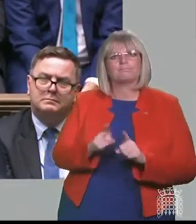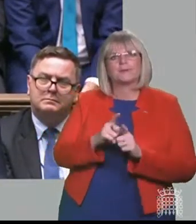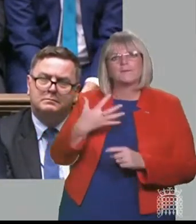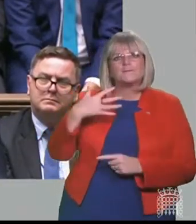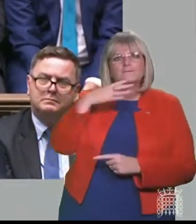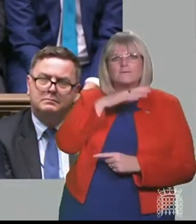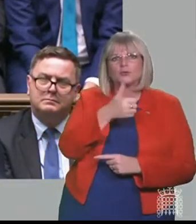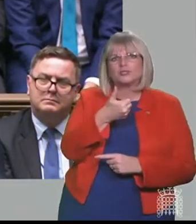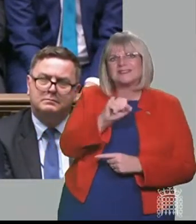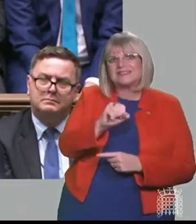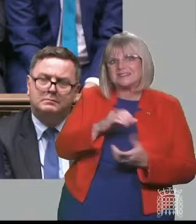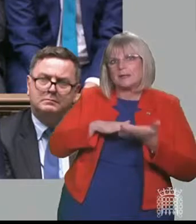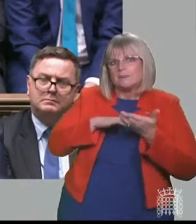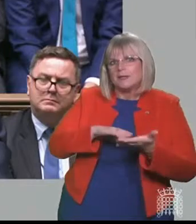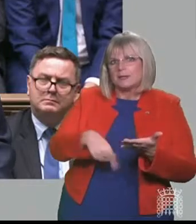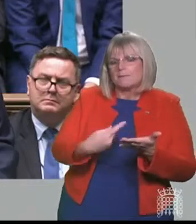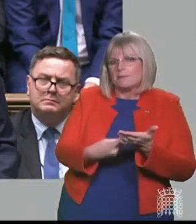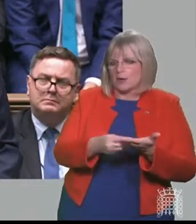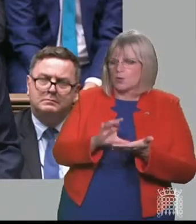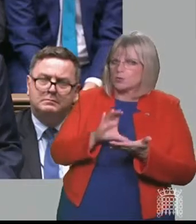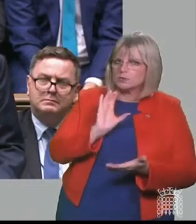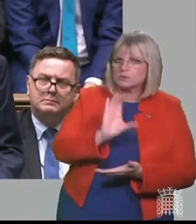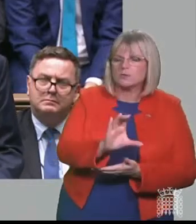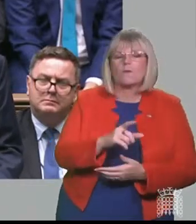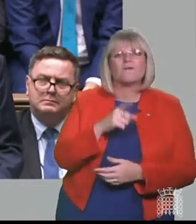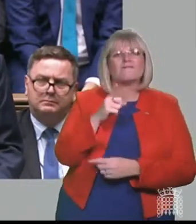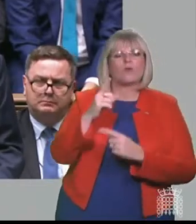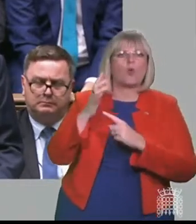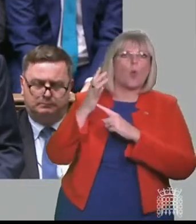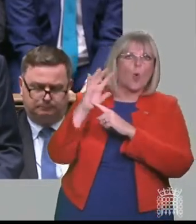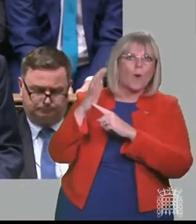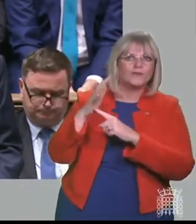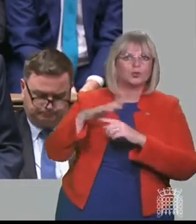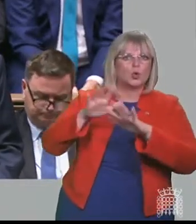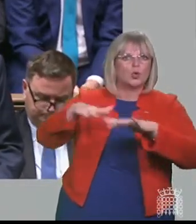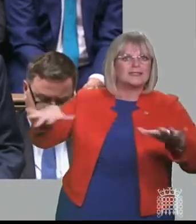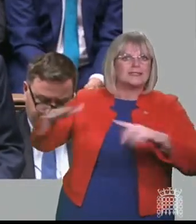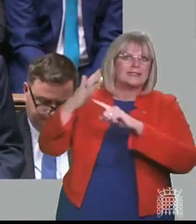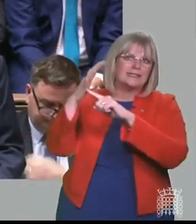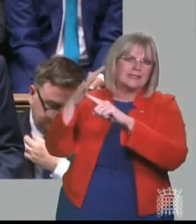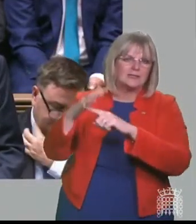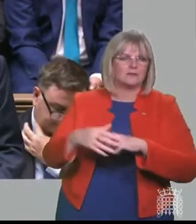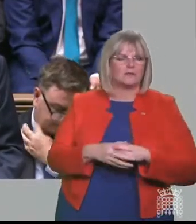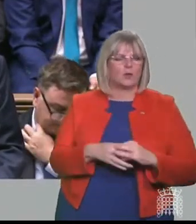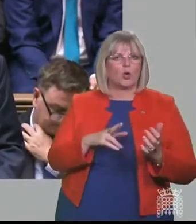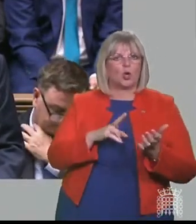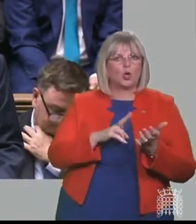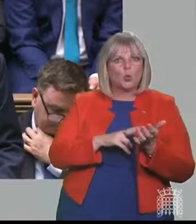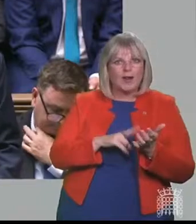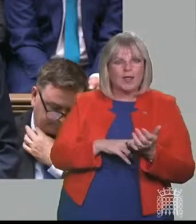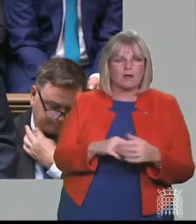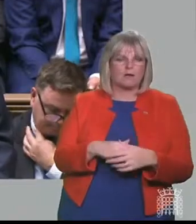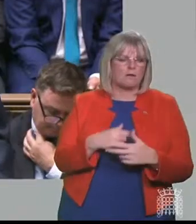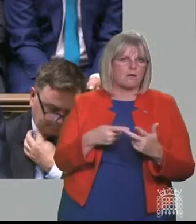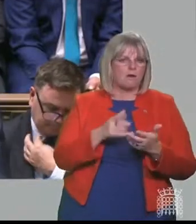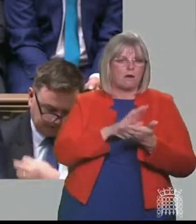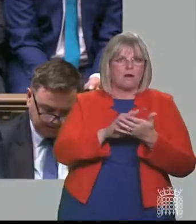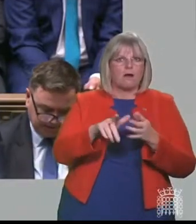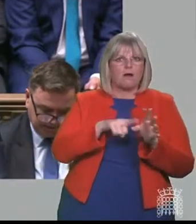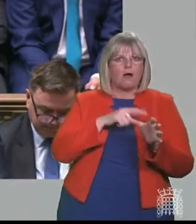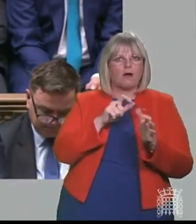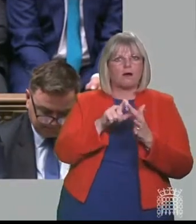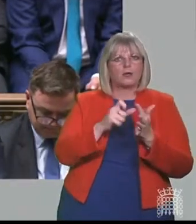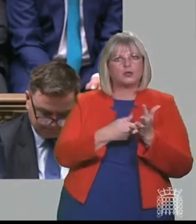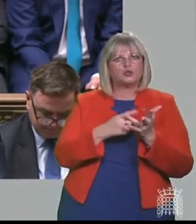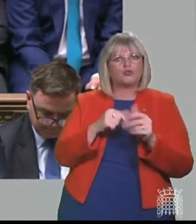Industries Growth Accelerator focused on offshore wind, electricity networks, nuclear, CCUS and hydrogen.